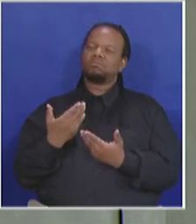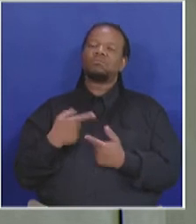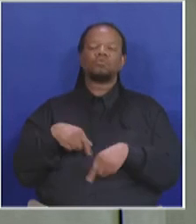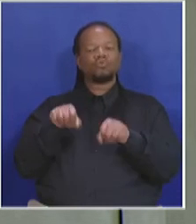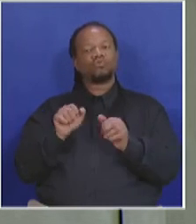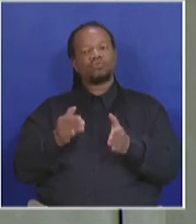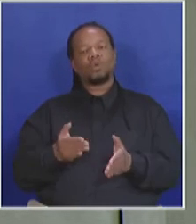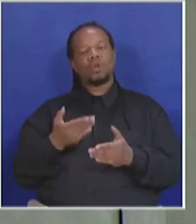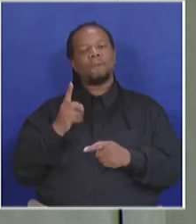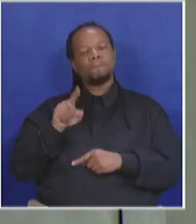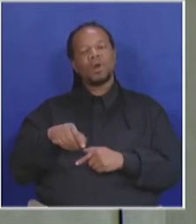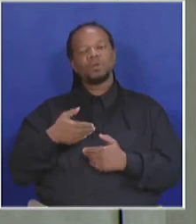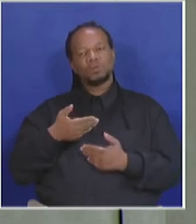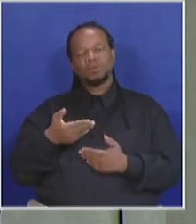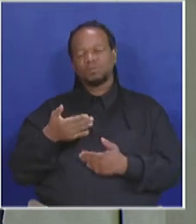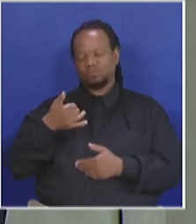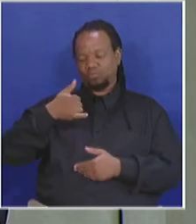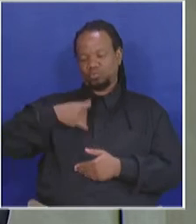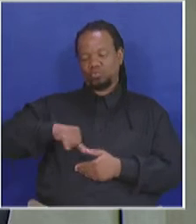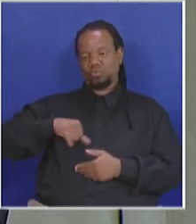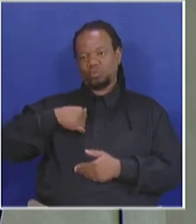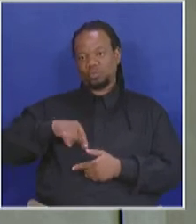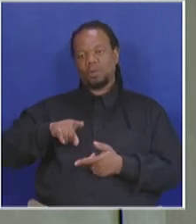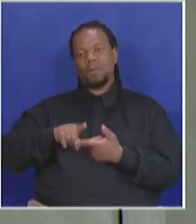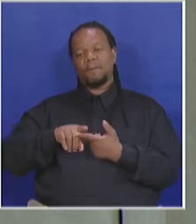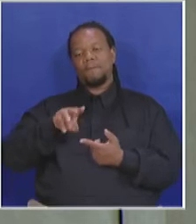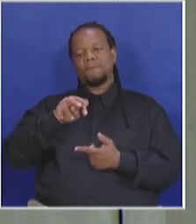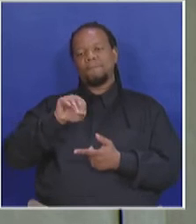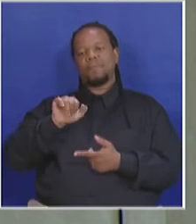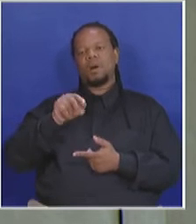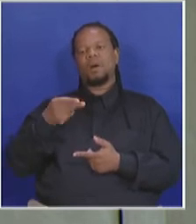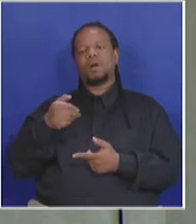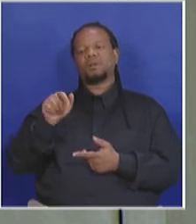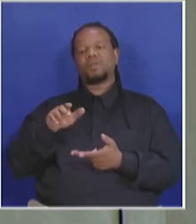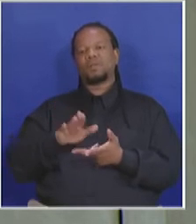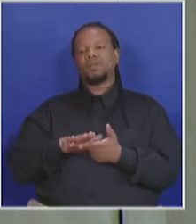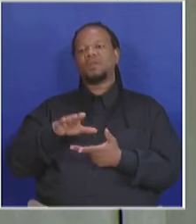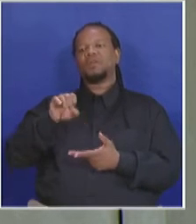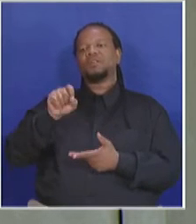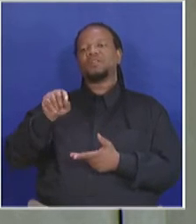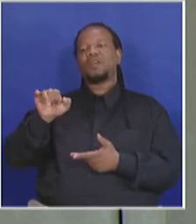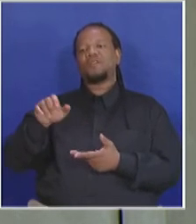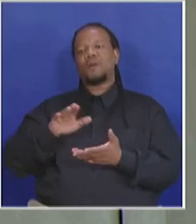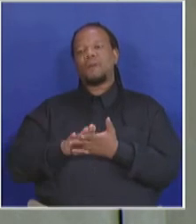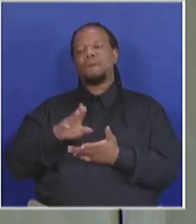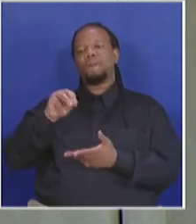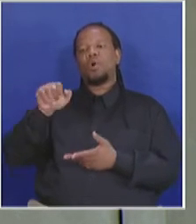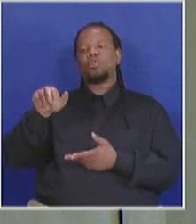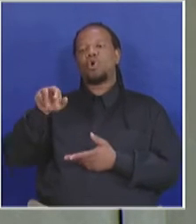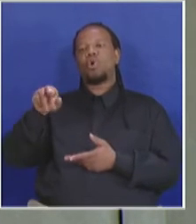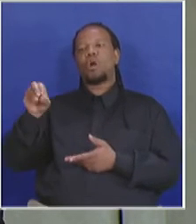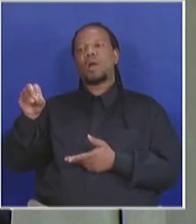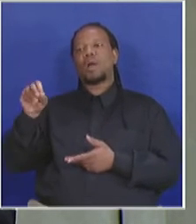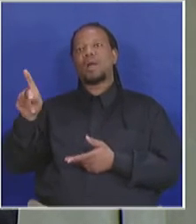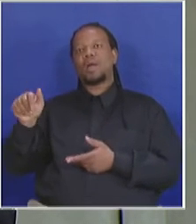Chairperson, that the municipalities such as Emakazeni, Steve Chwete, Dr. J.S. Moroka municipalities